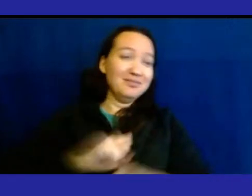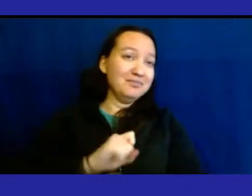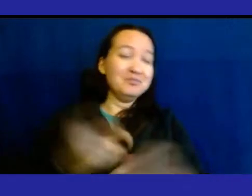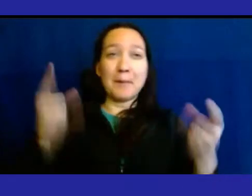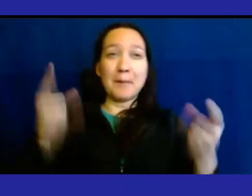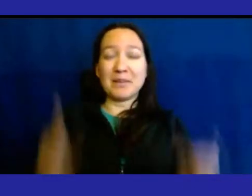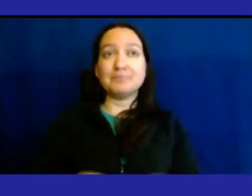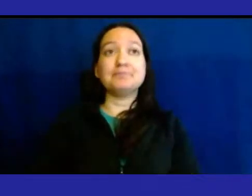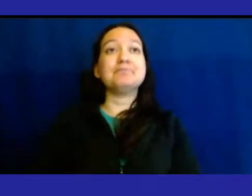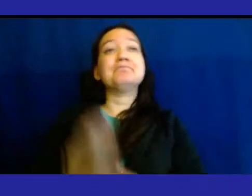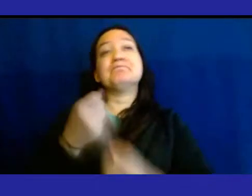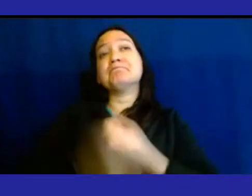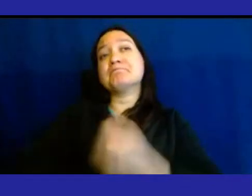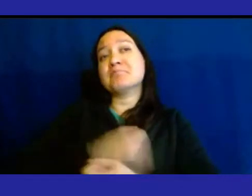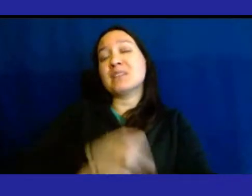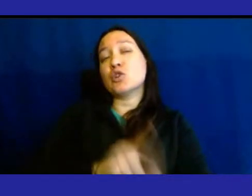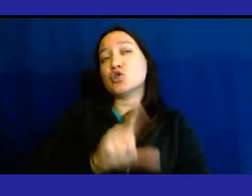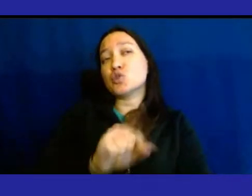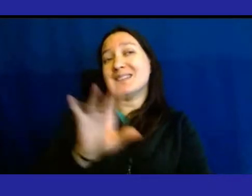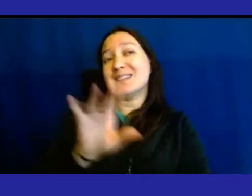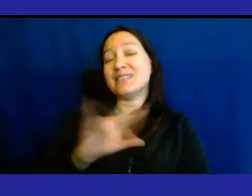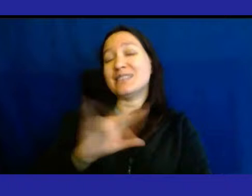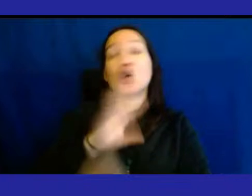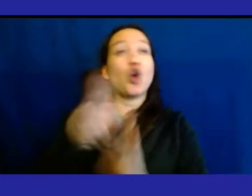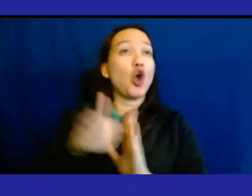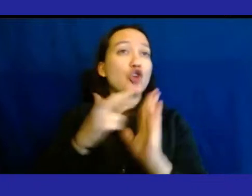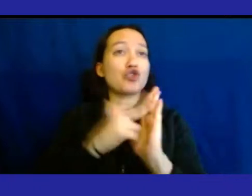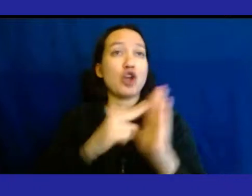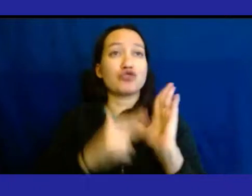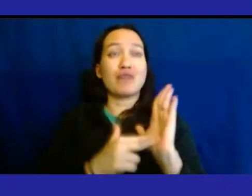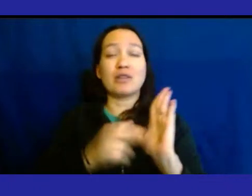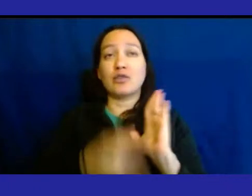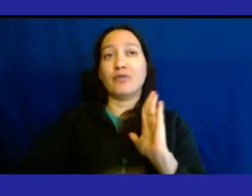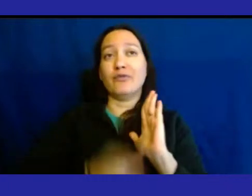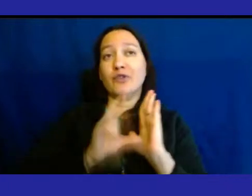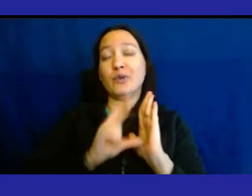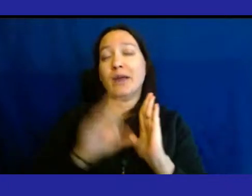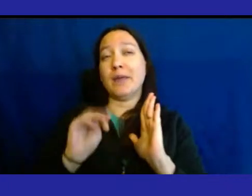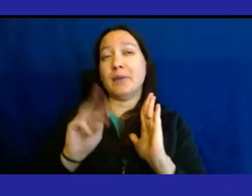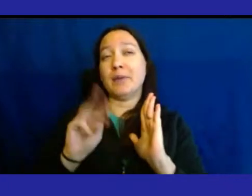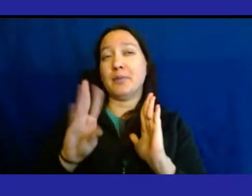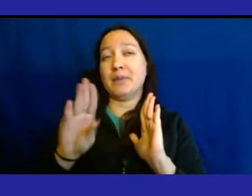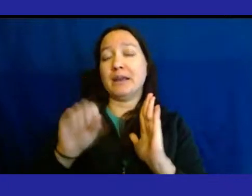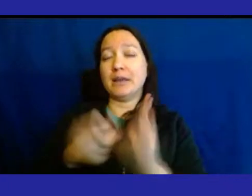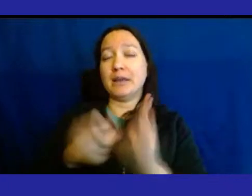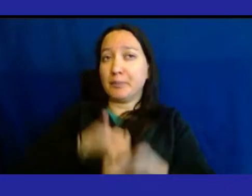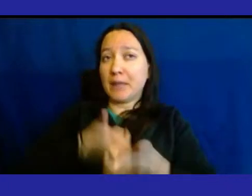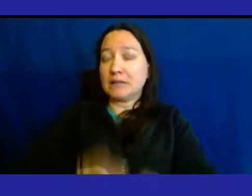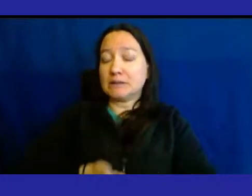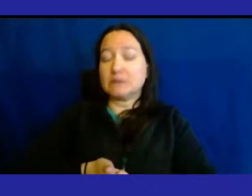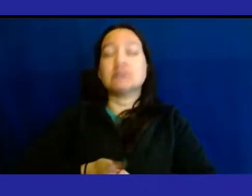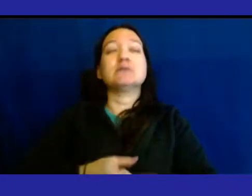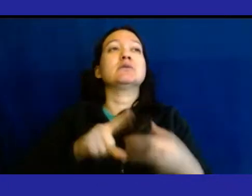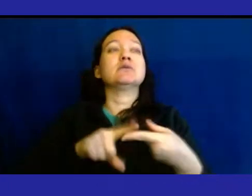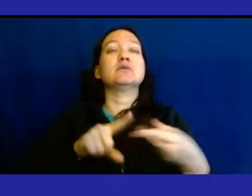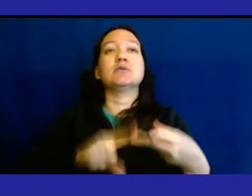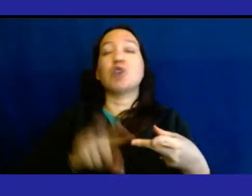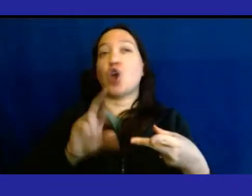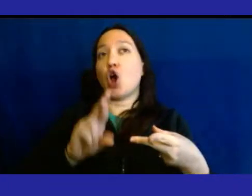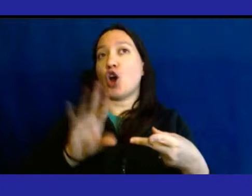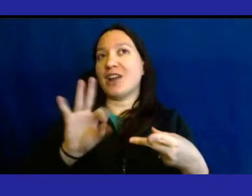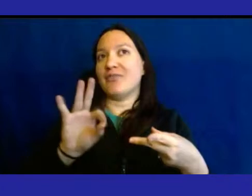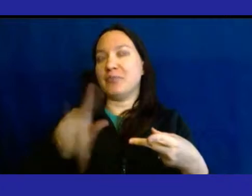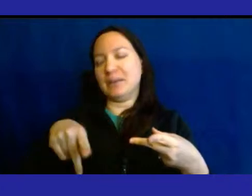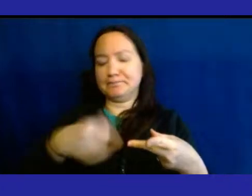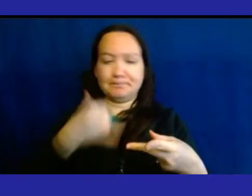since 2018, all of our contracts have been reviewed for MWBE compliance, and all of our RFPs have,